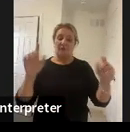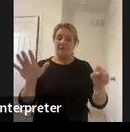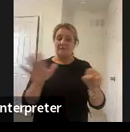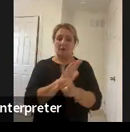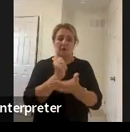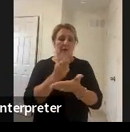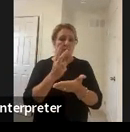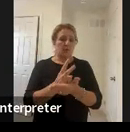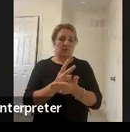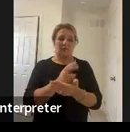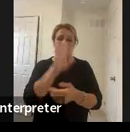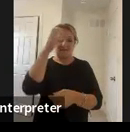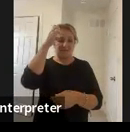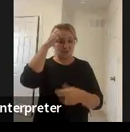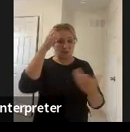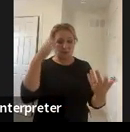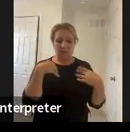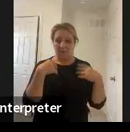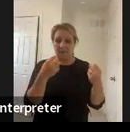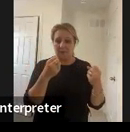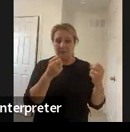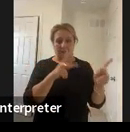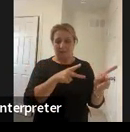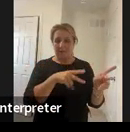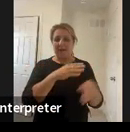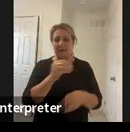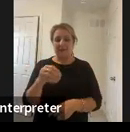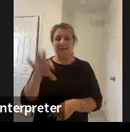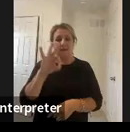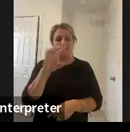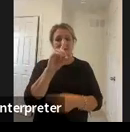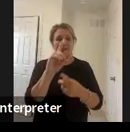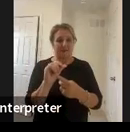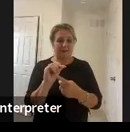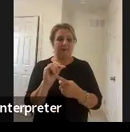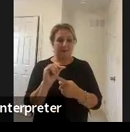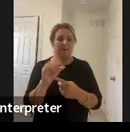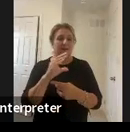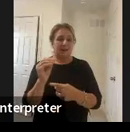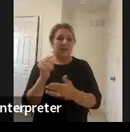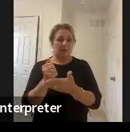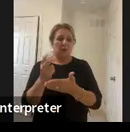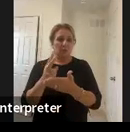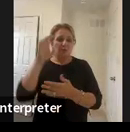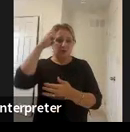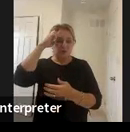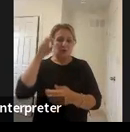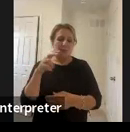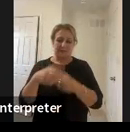both European health authorities and the FDA, and it was approved in Europe